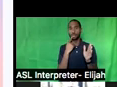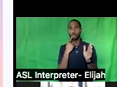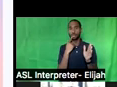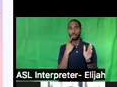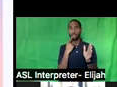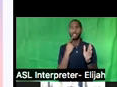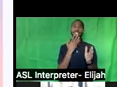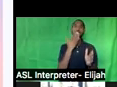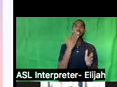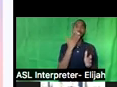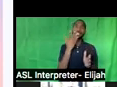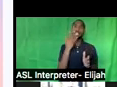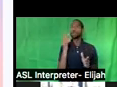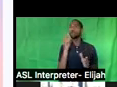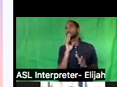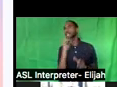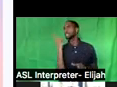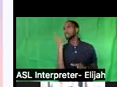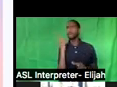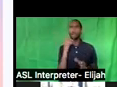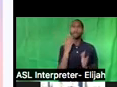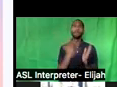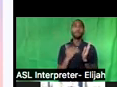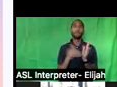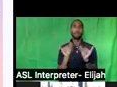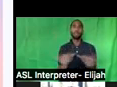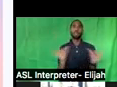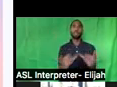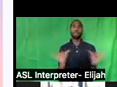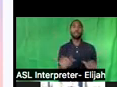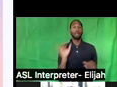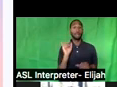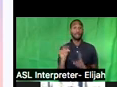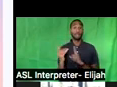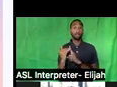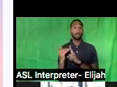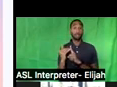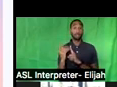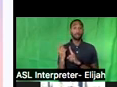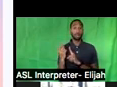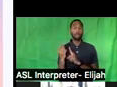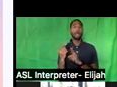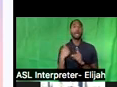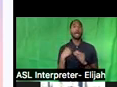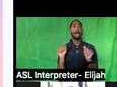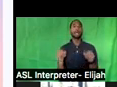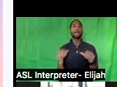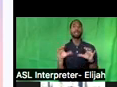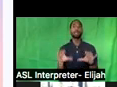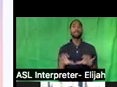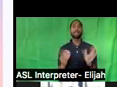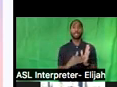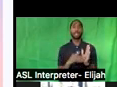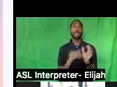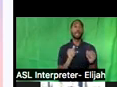singing or echoing something and just being repeated in that way is a reminder that I can do this again and again, and I can mess up